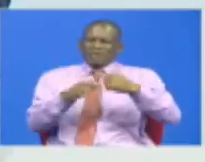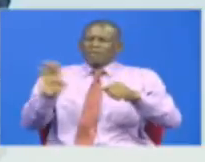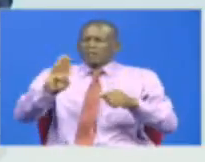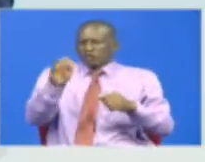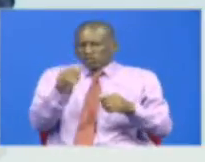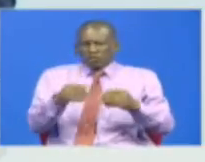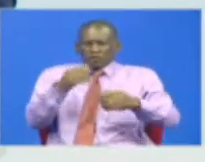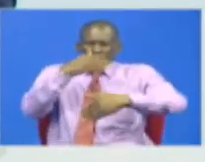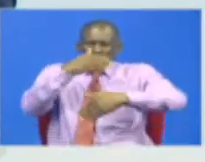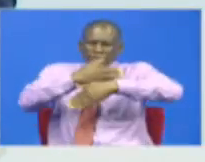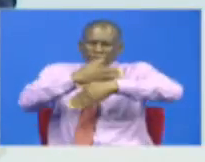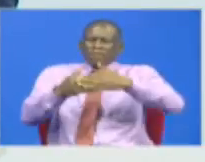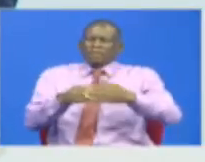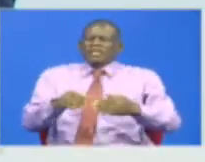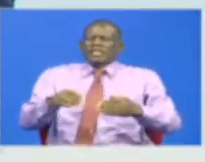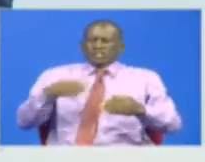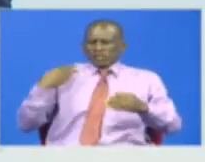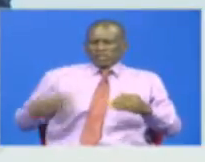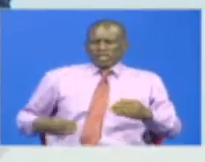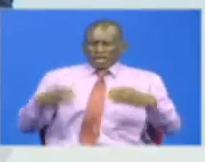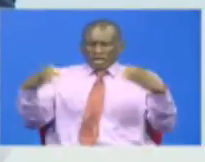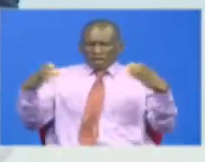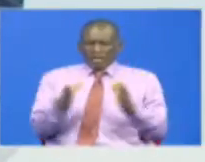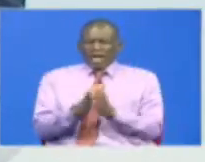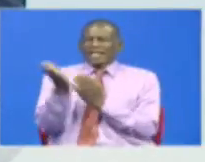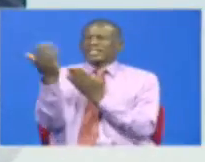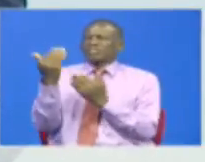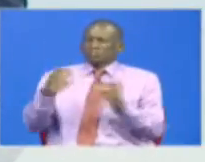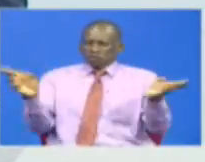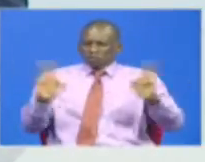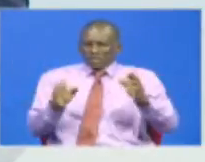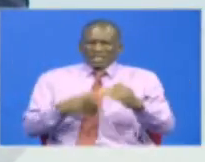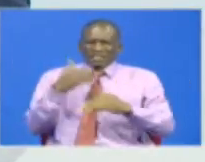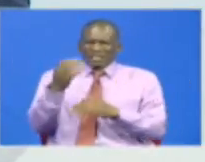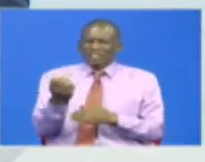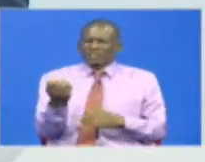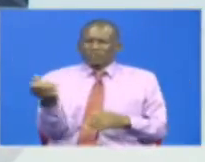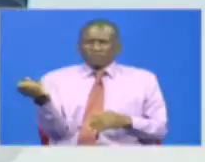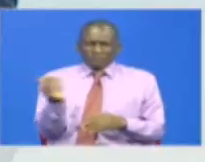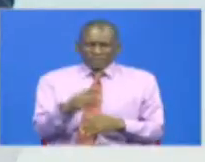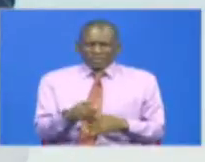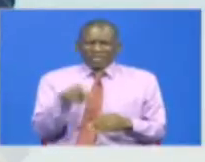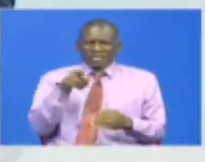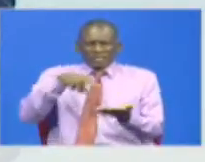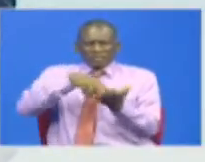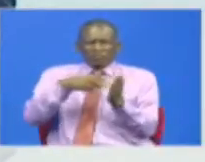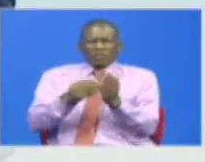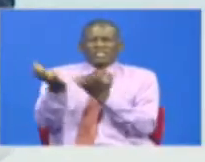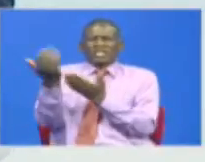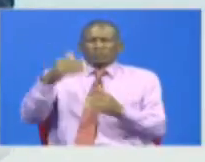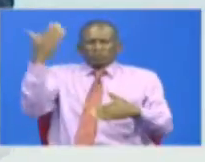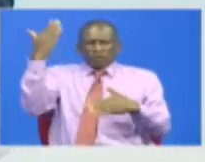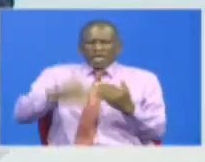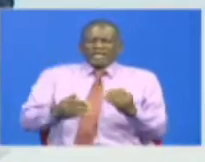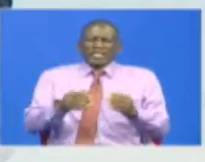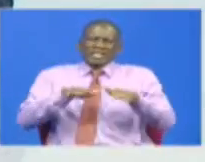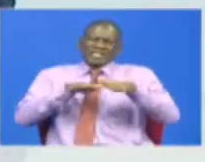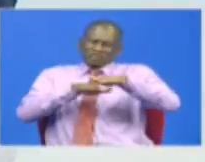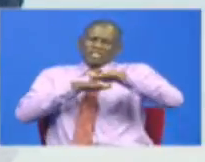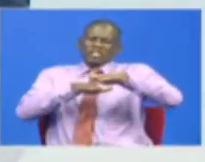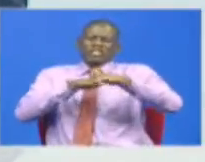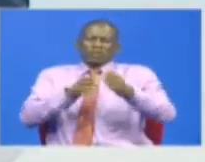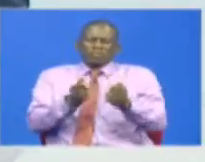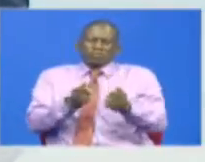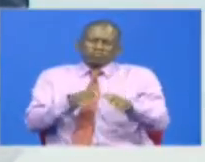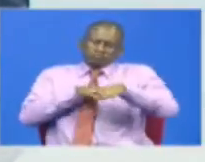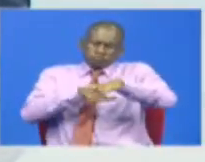Road and Bridge Corporation and is expected to be complete within the next few months. This project is expected to end the perennial traffic snarl-ups at the channel.